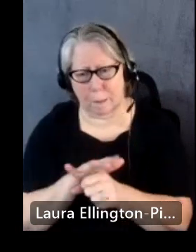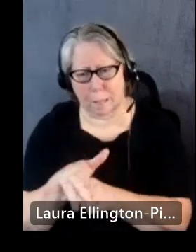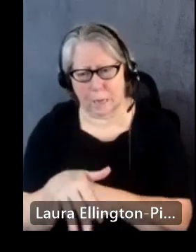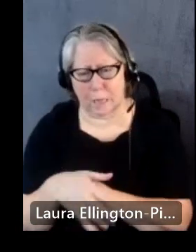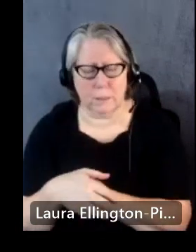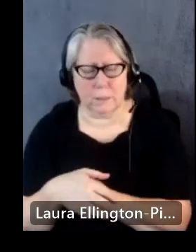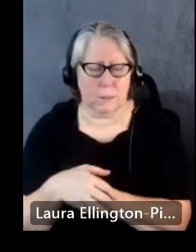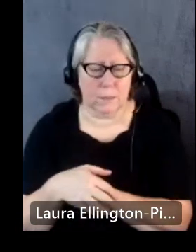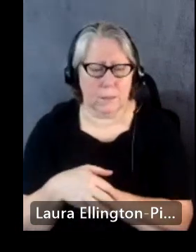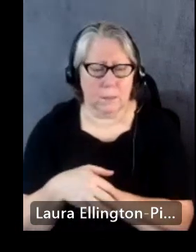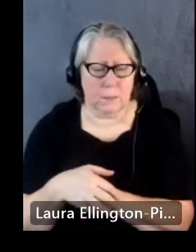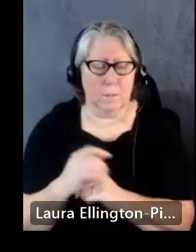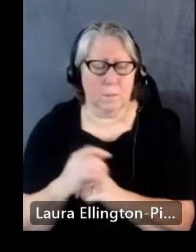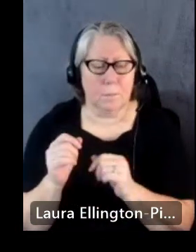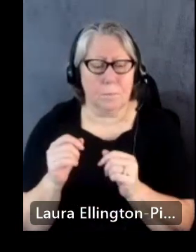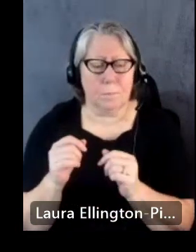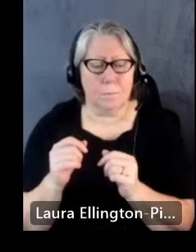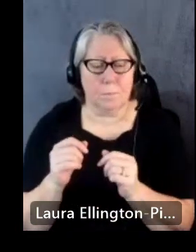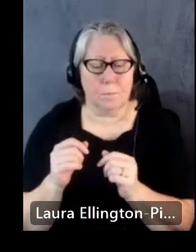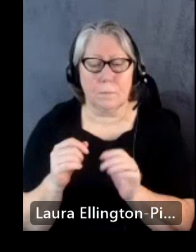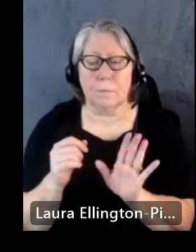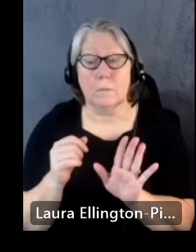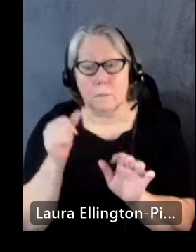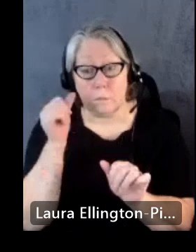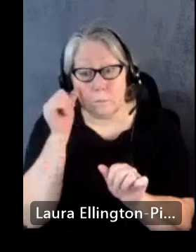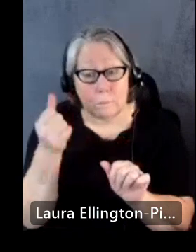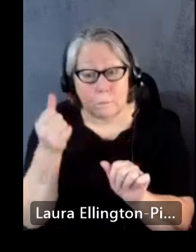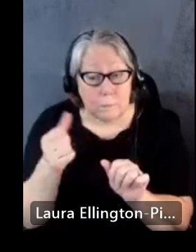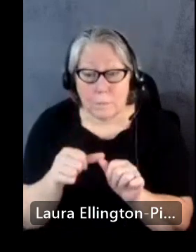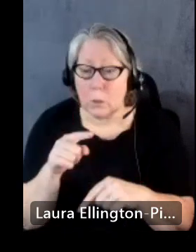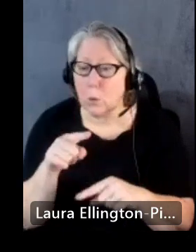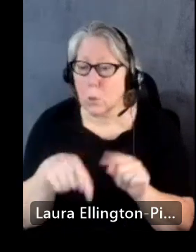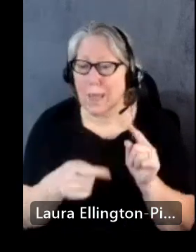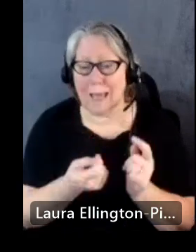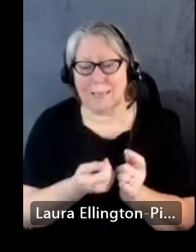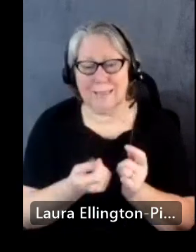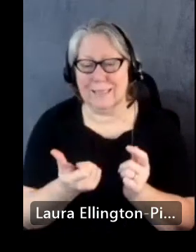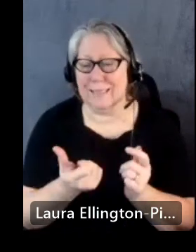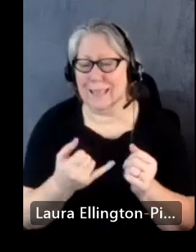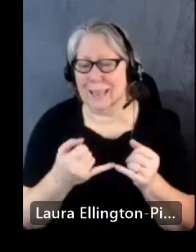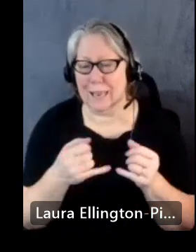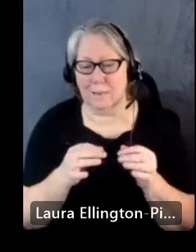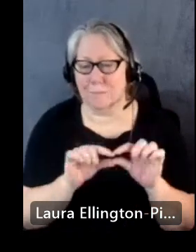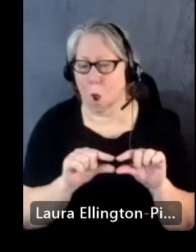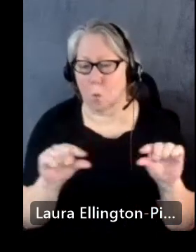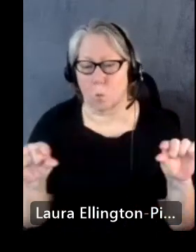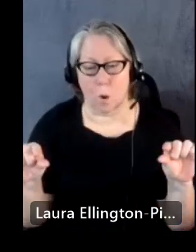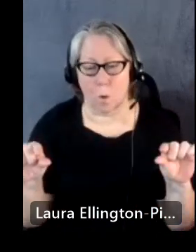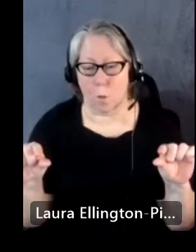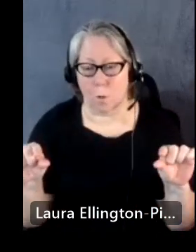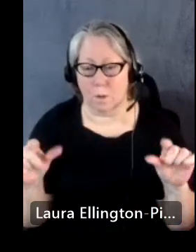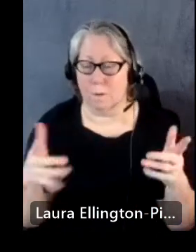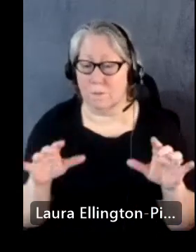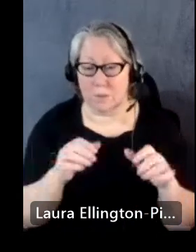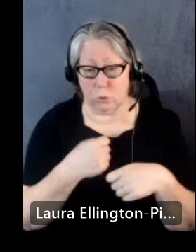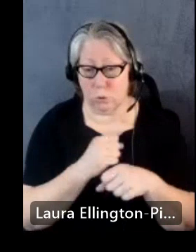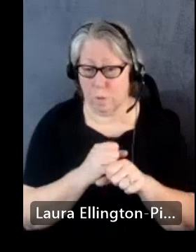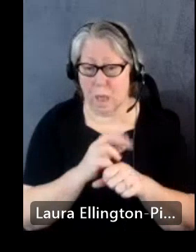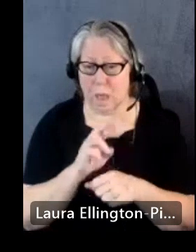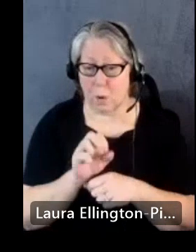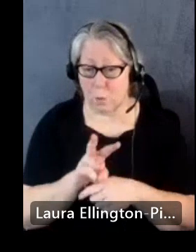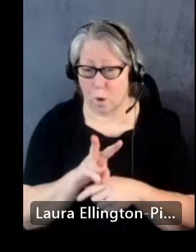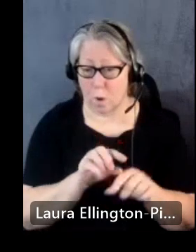Something to keep in mind is that you cannot delete a row on a form because basically once you made it, it's like you made a